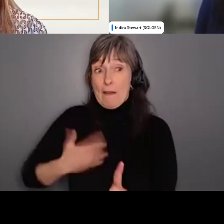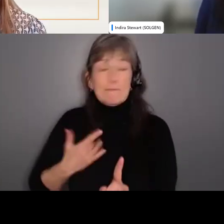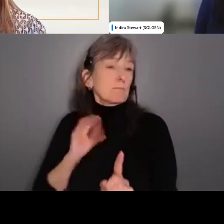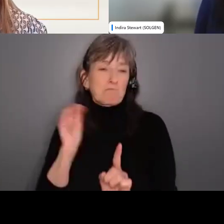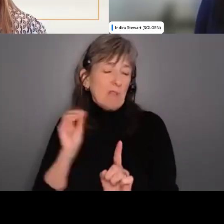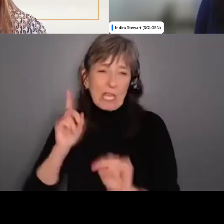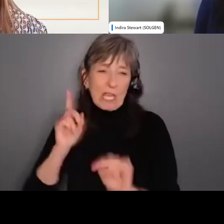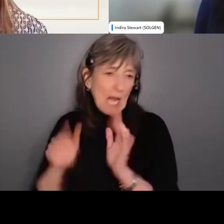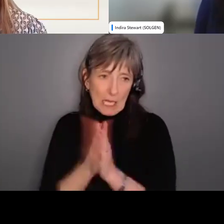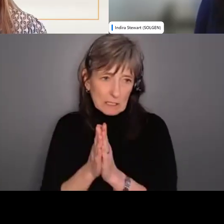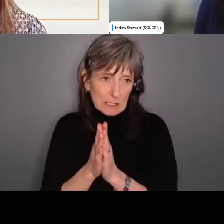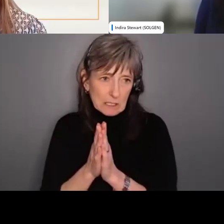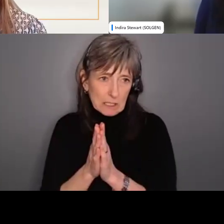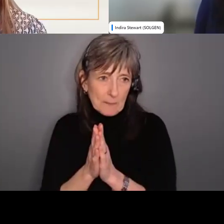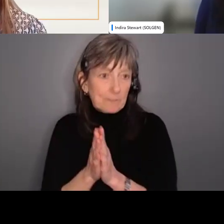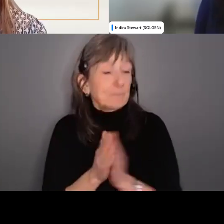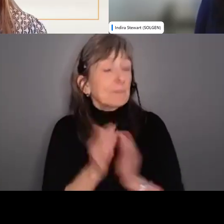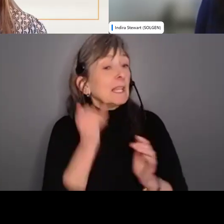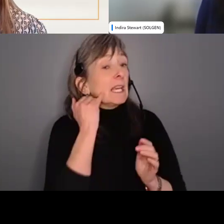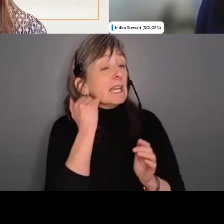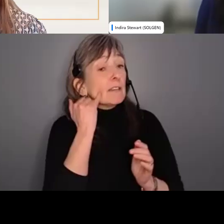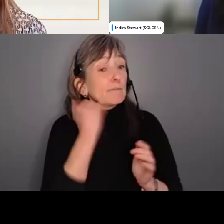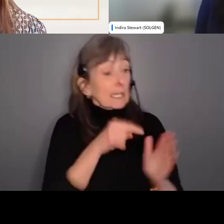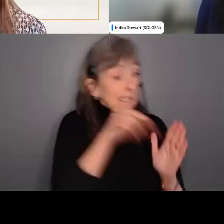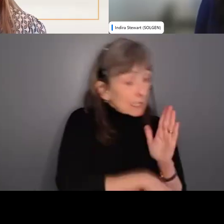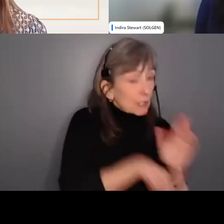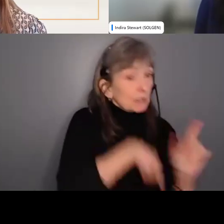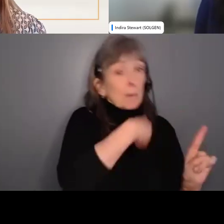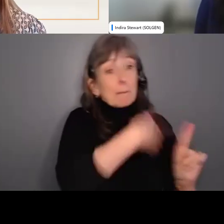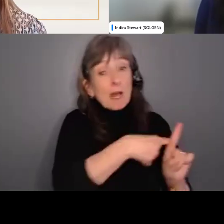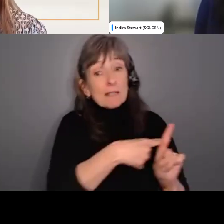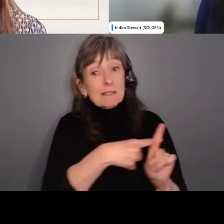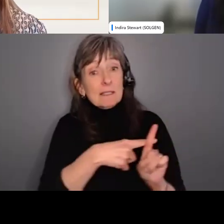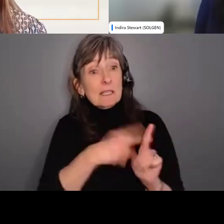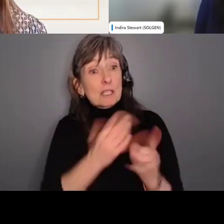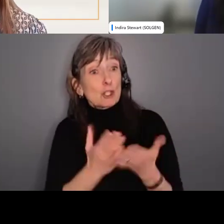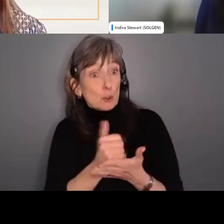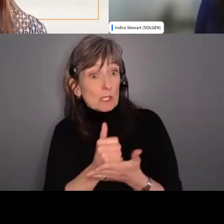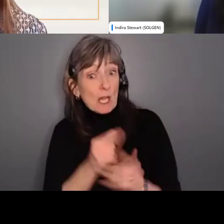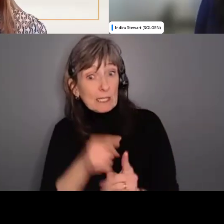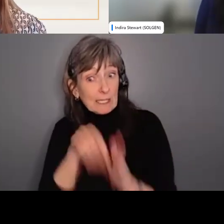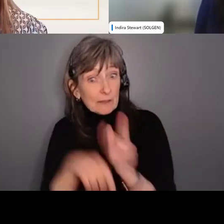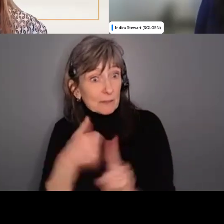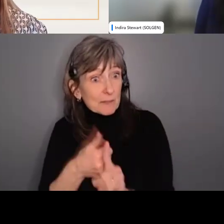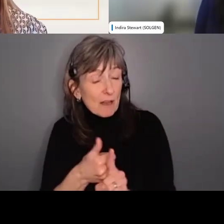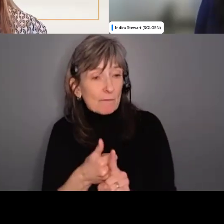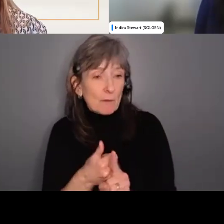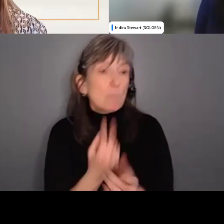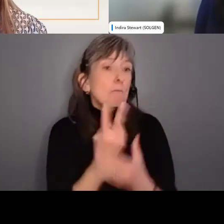jurisdiction. In the case if it was a homicide suicide, because both are deceased, I could obtain the records there.